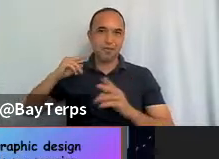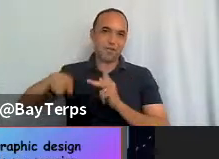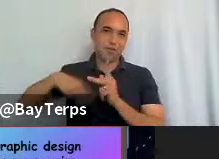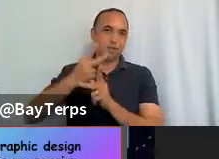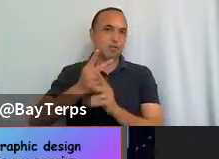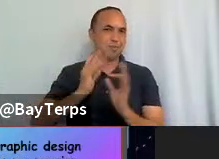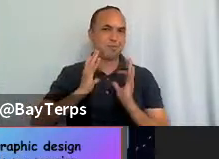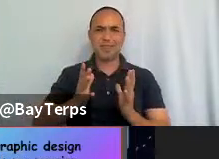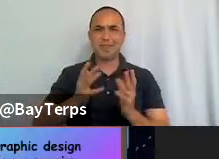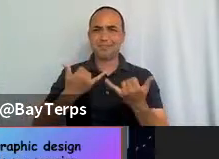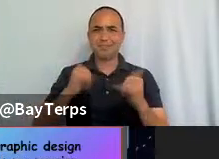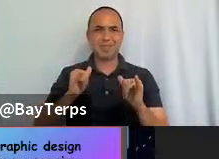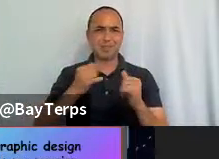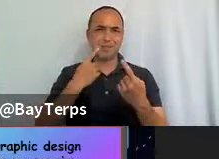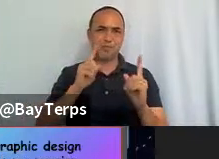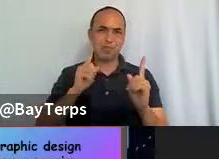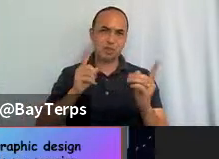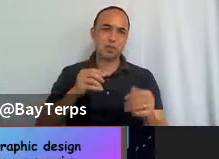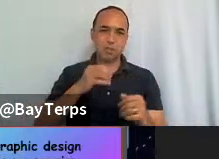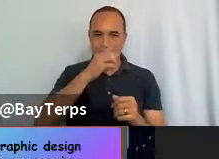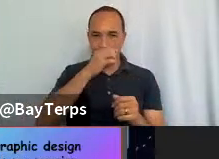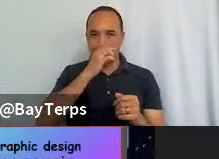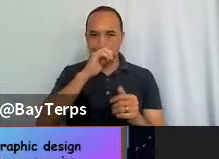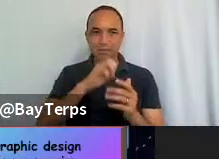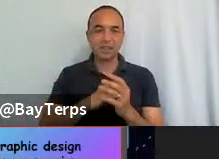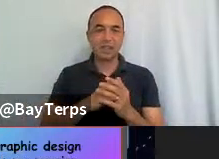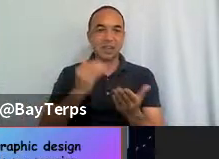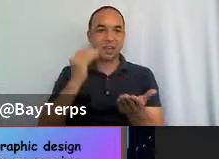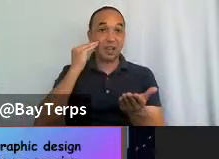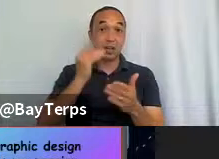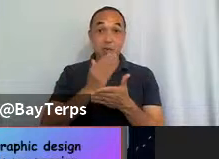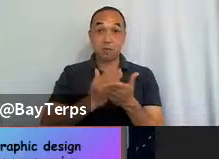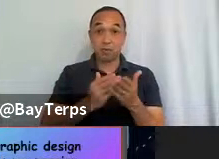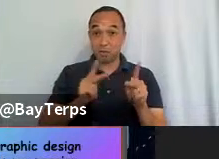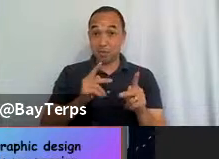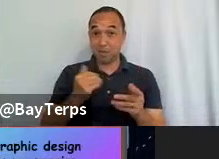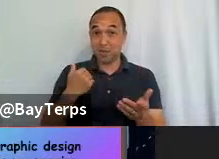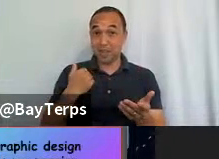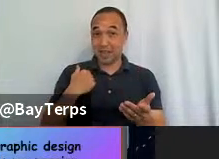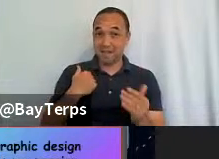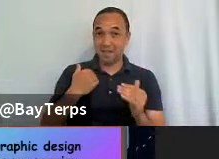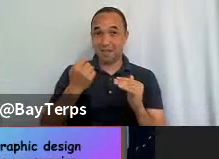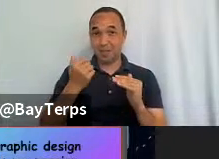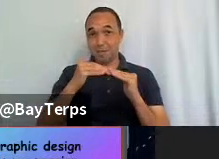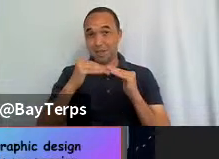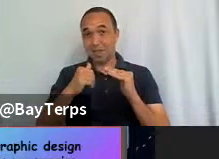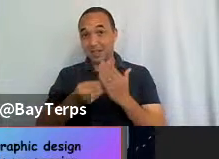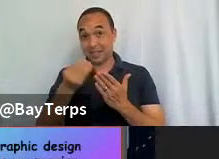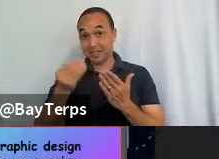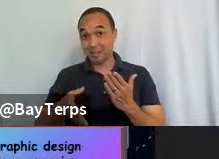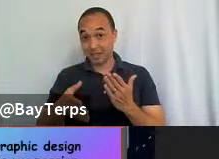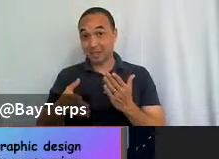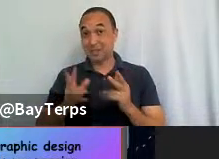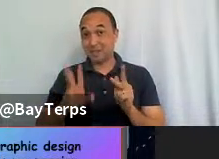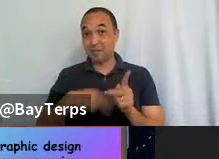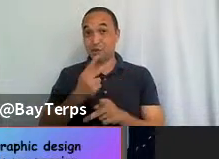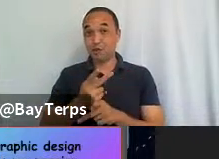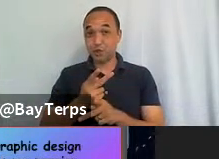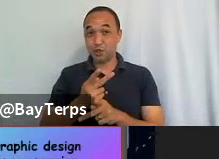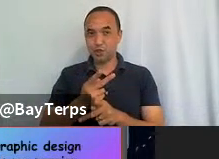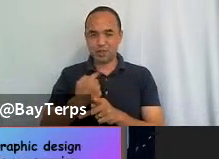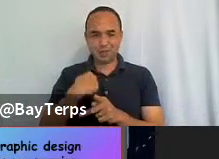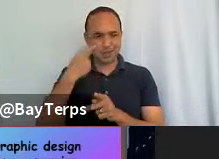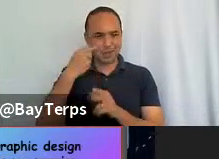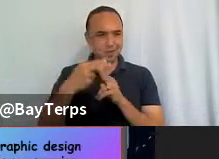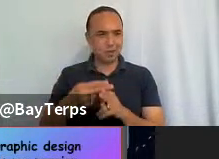work. I know that some people have a version of Photoshop that's a little bit less extensive. I think it's called